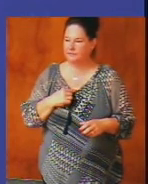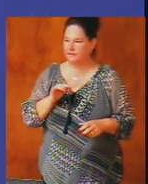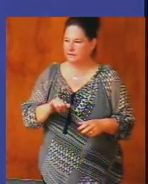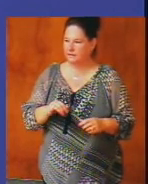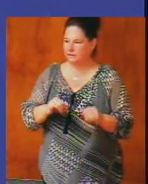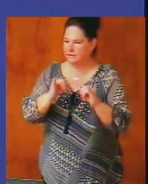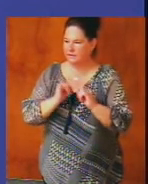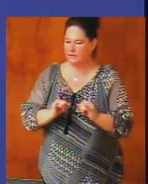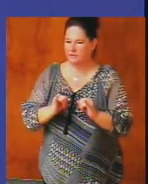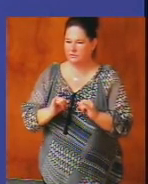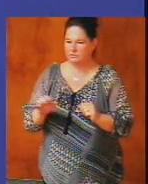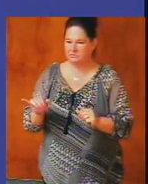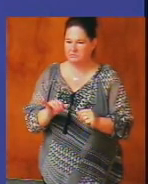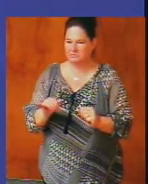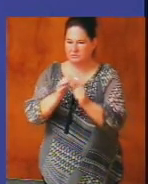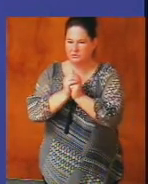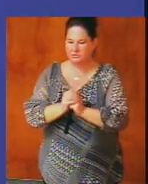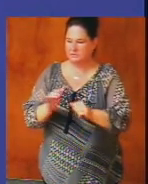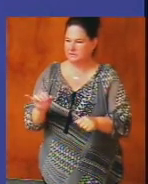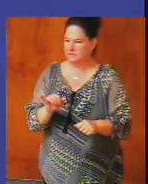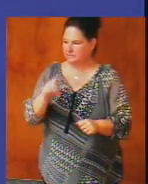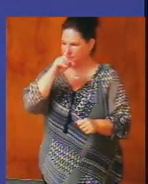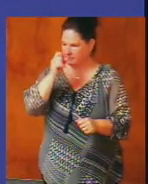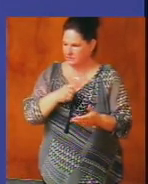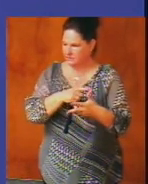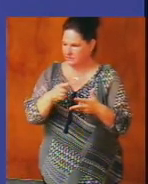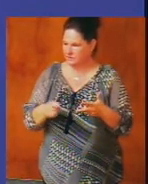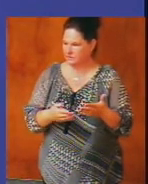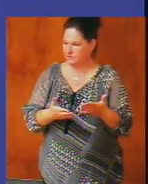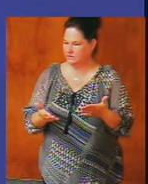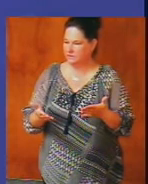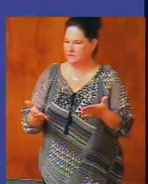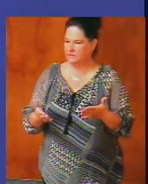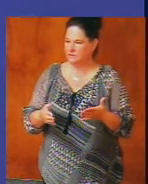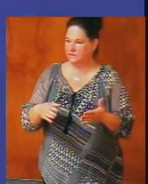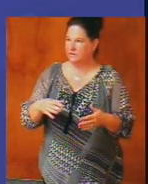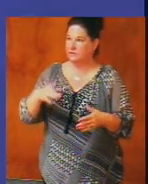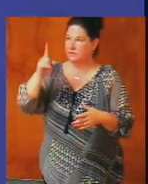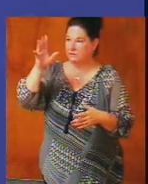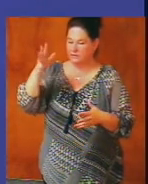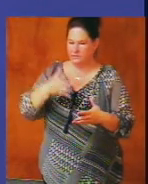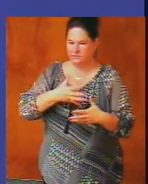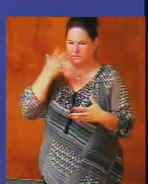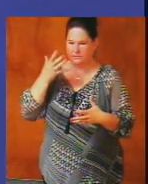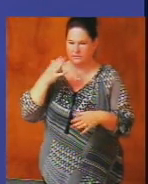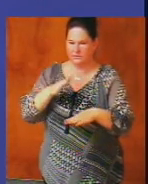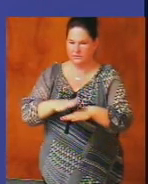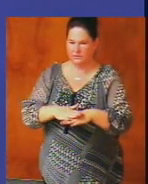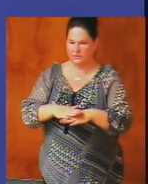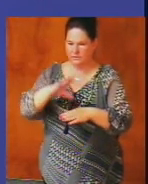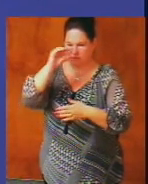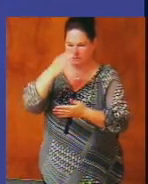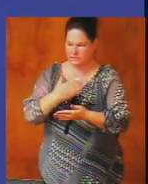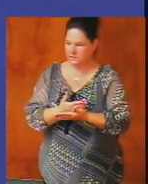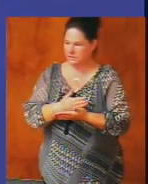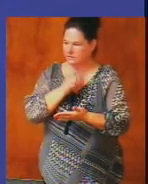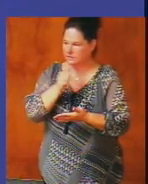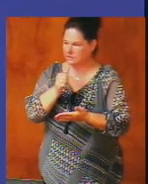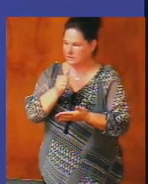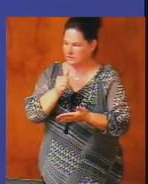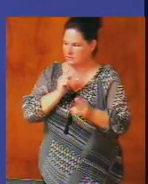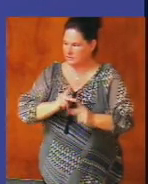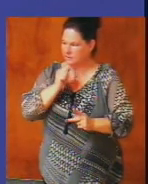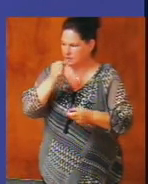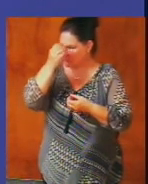idolatry. Because of these things, the wrath of God is coming upon the sons of